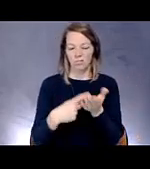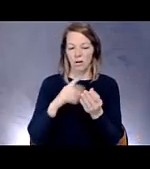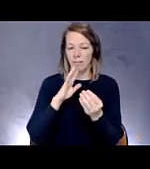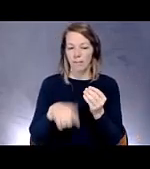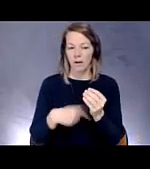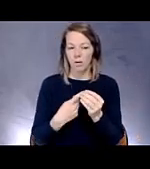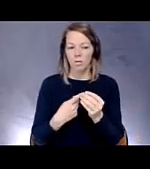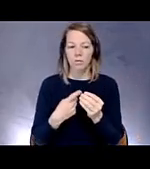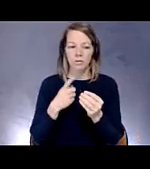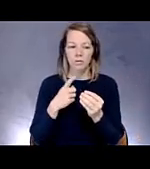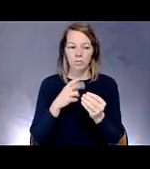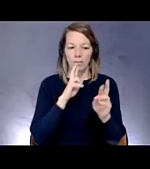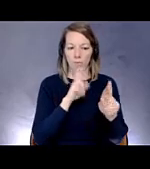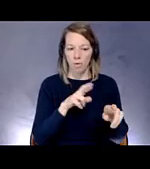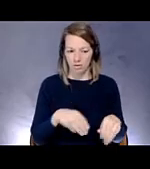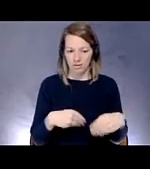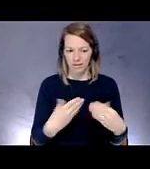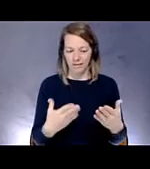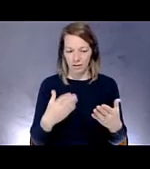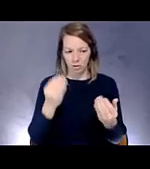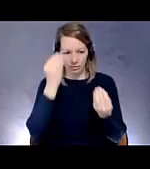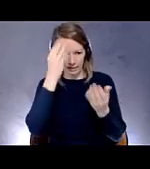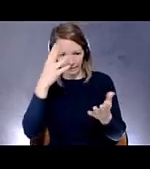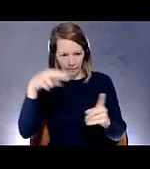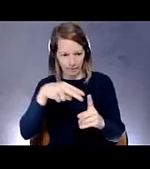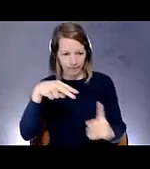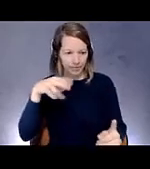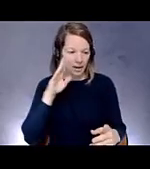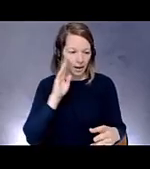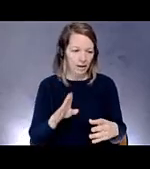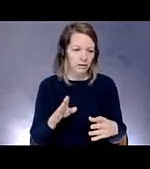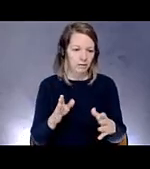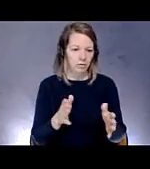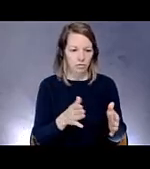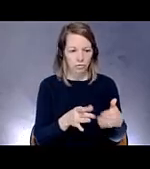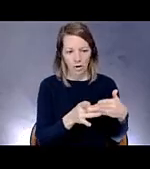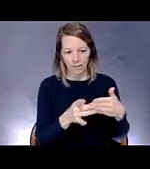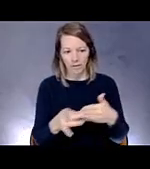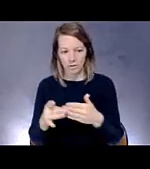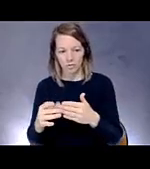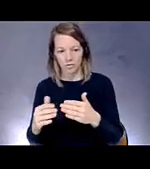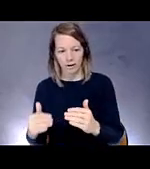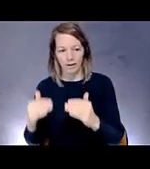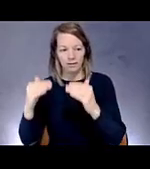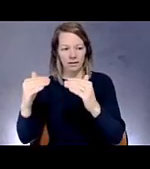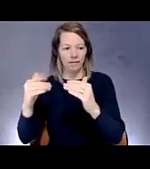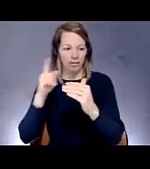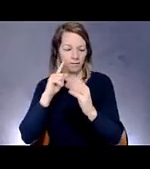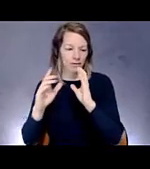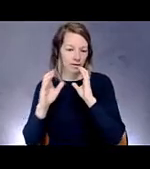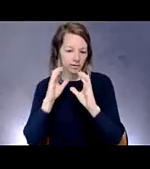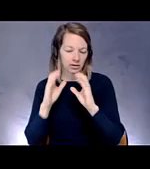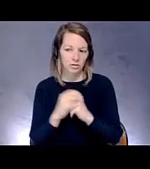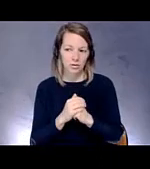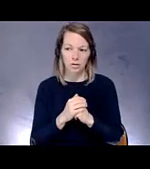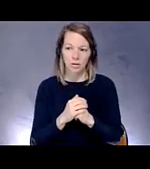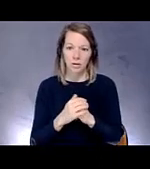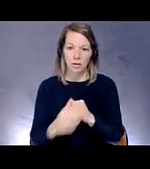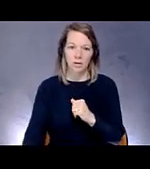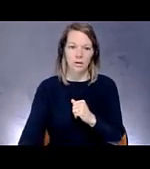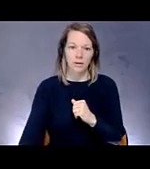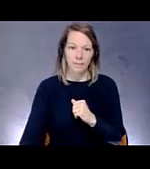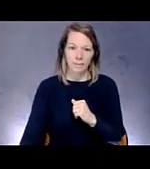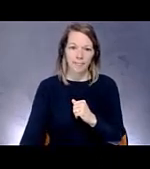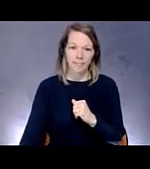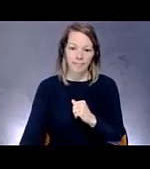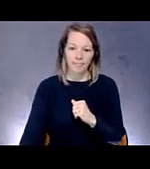about some of those reports, giving us some insights and driving us to the next level of conversation. But before we jump into that, let's go